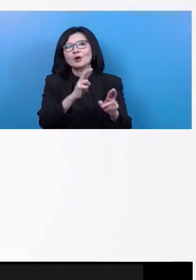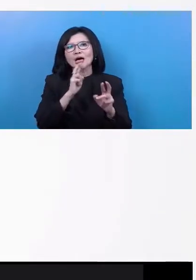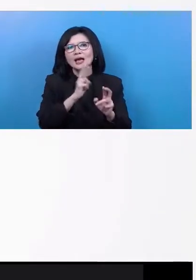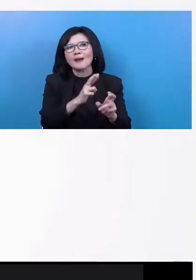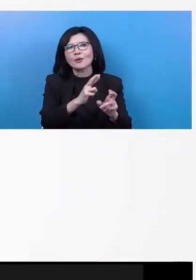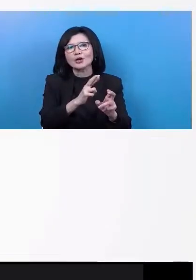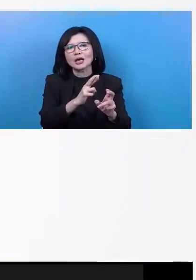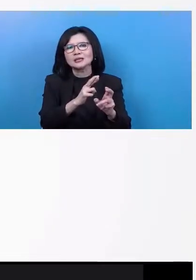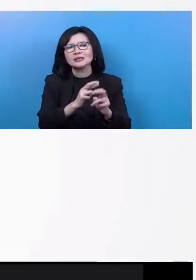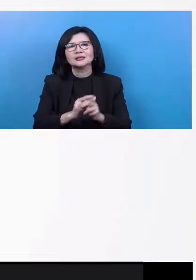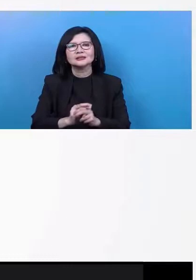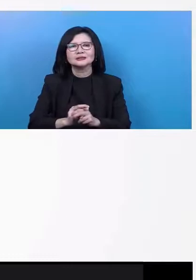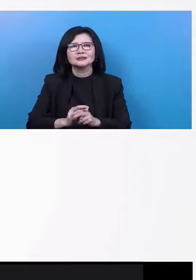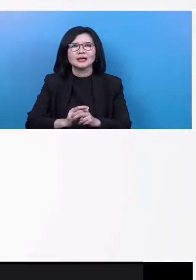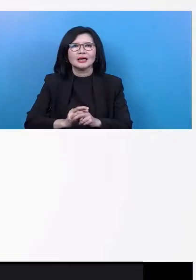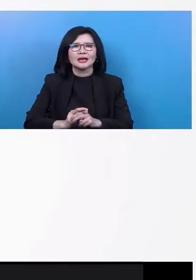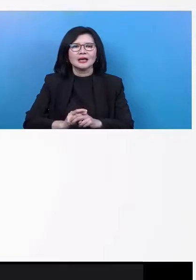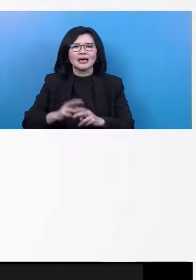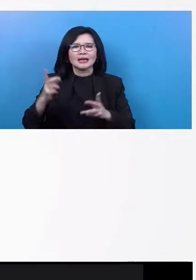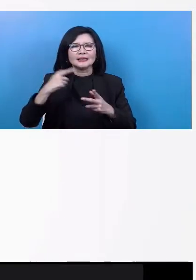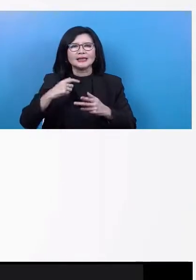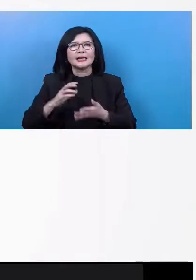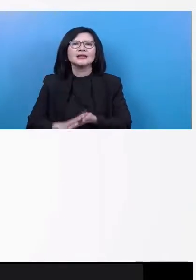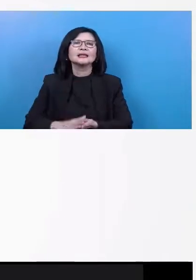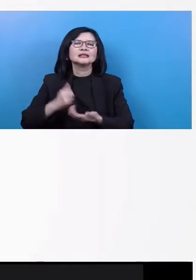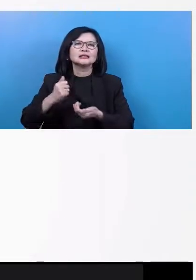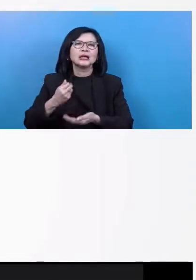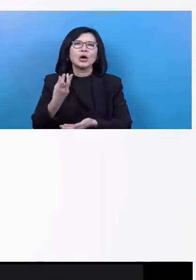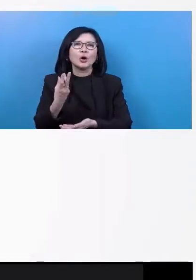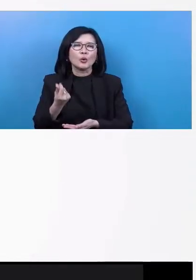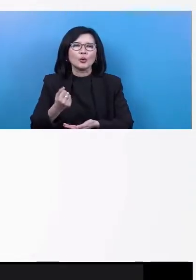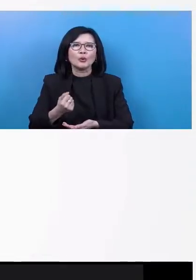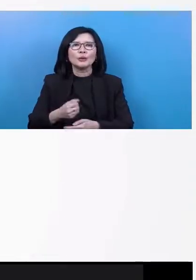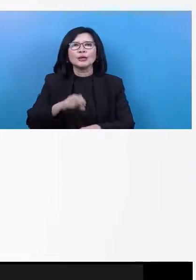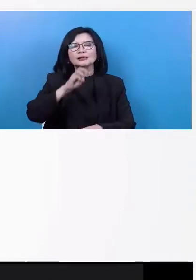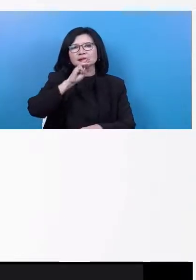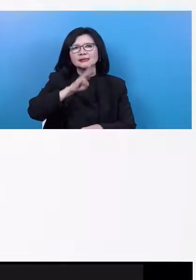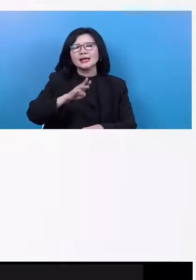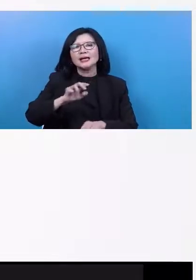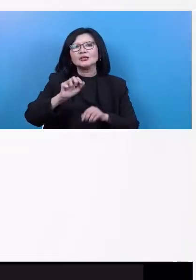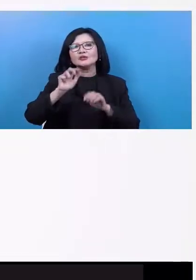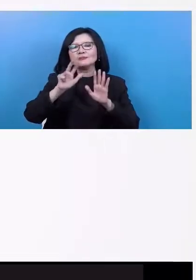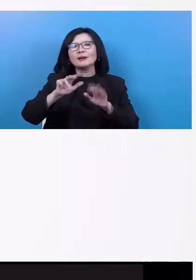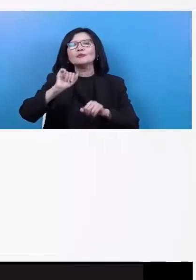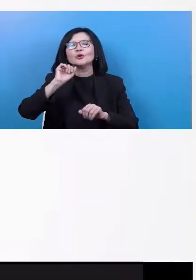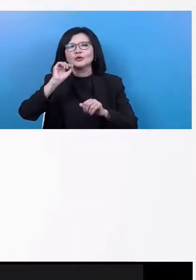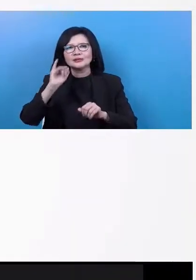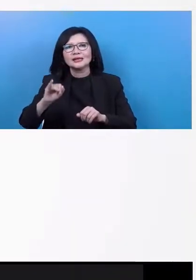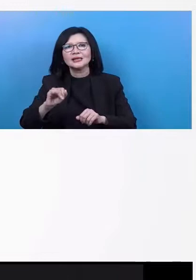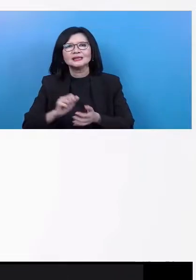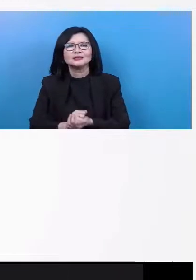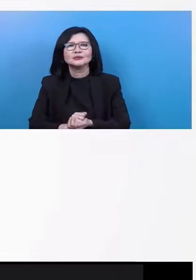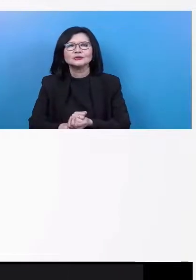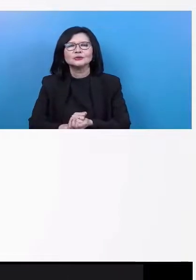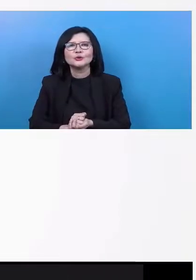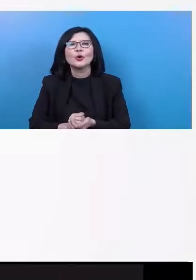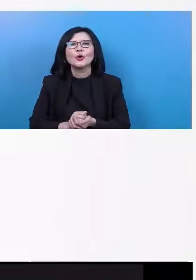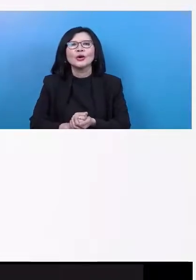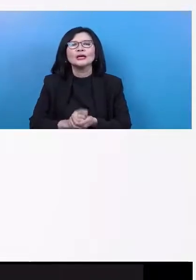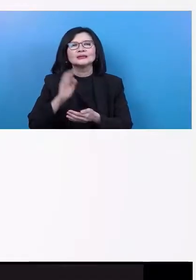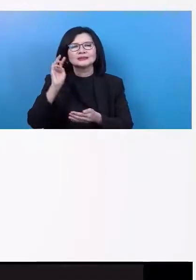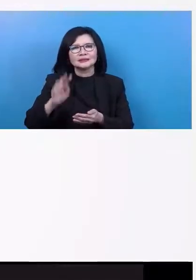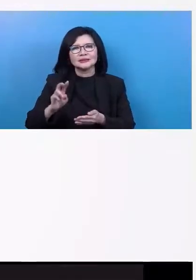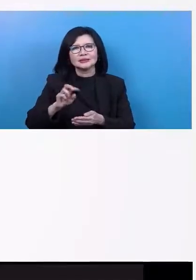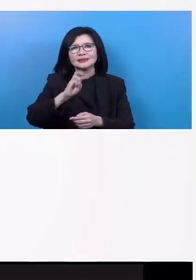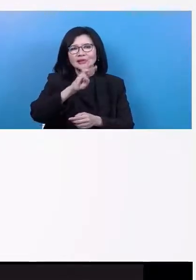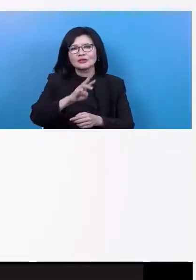disruptions imposed costs between $391 billion and roughly $647 billion a year in low